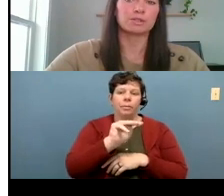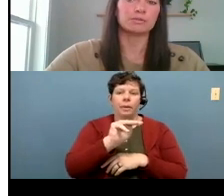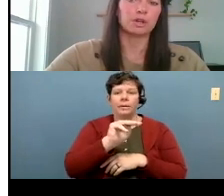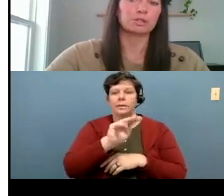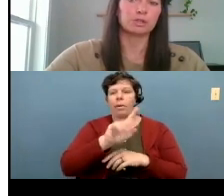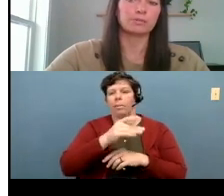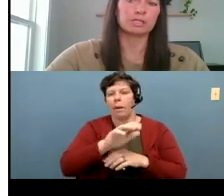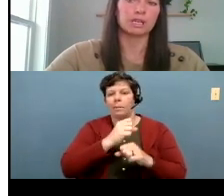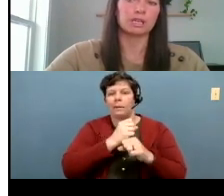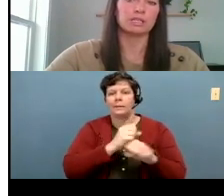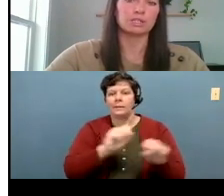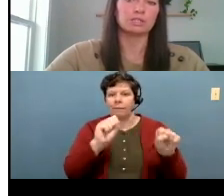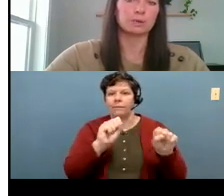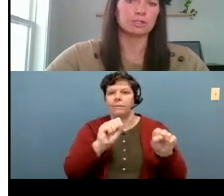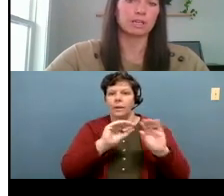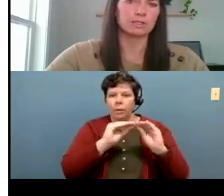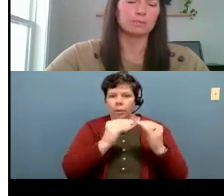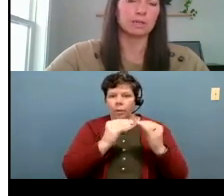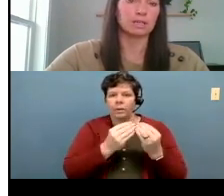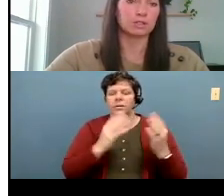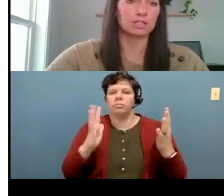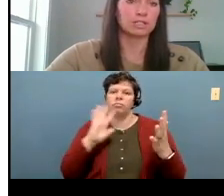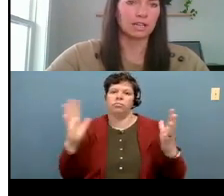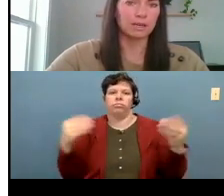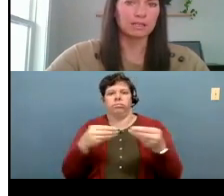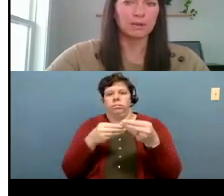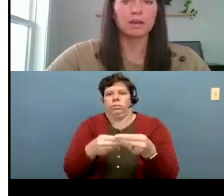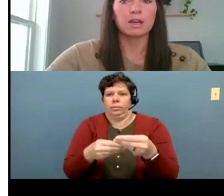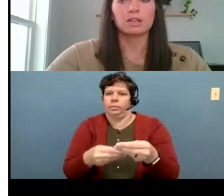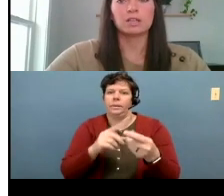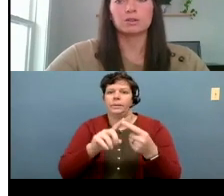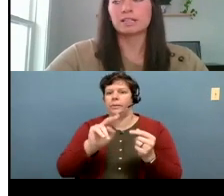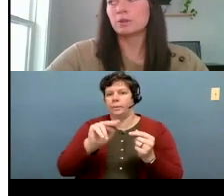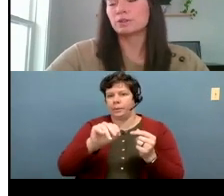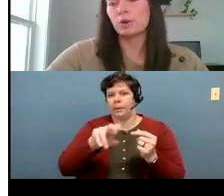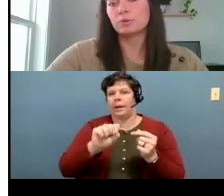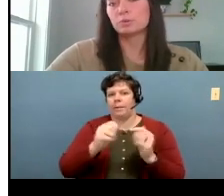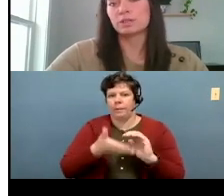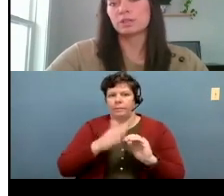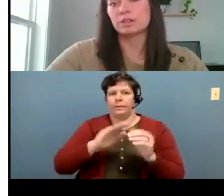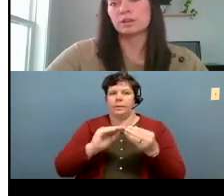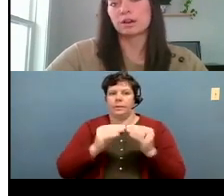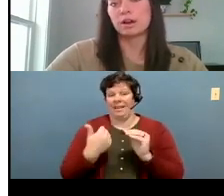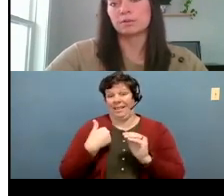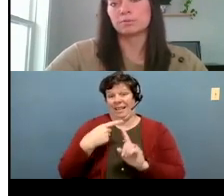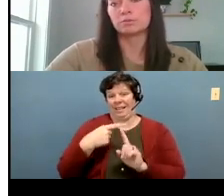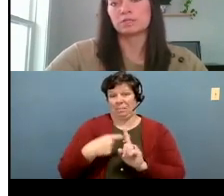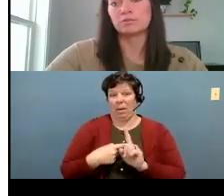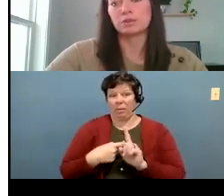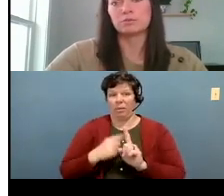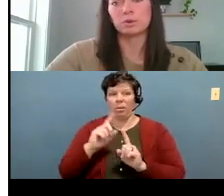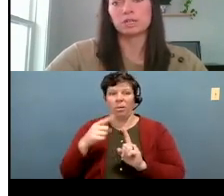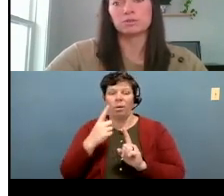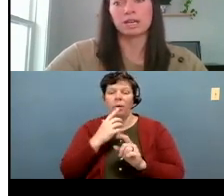number of long-term missing Indigenous person cases being entered into NamUs. So last month alone, we